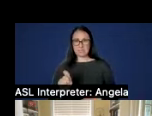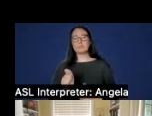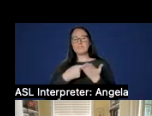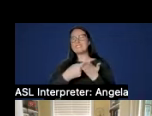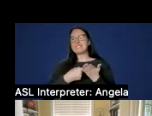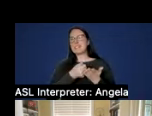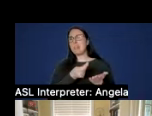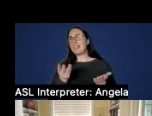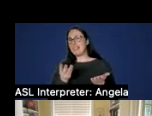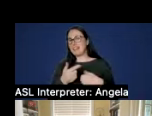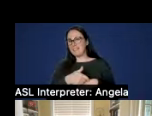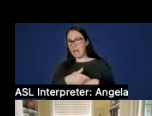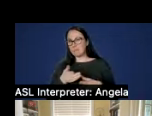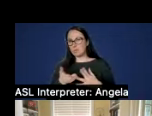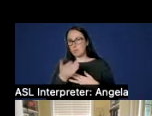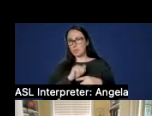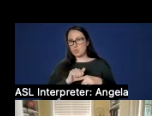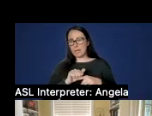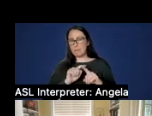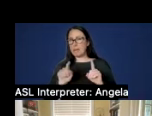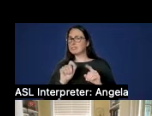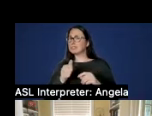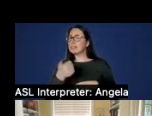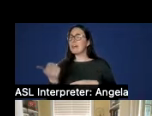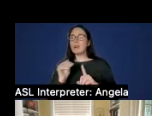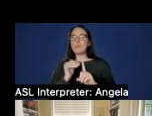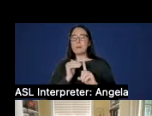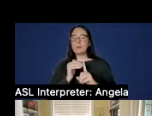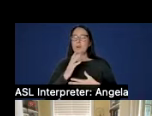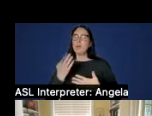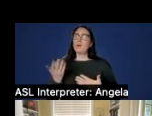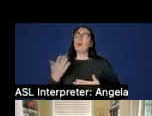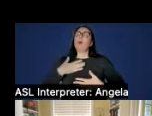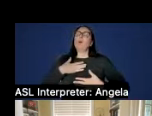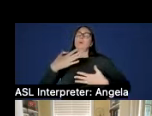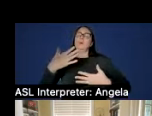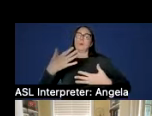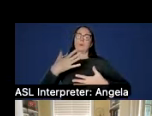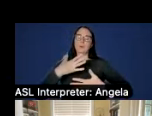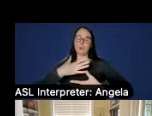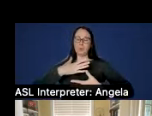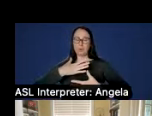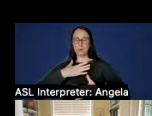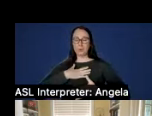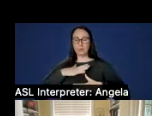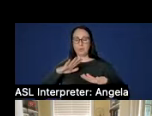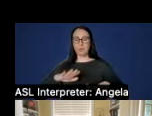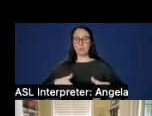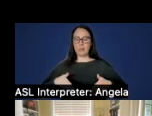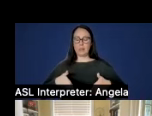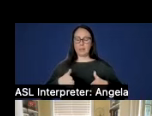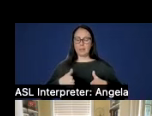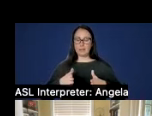throughout our training. So here's another reminder to breathe and then let spirit lead, right?